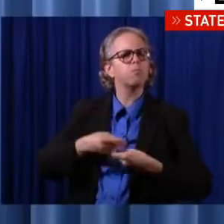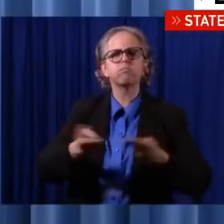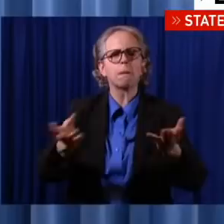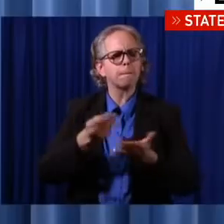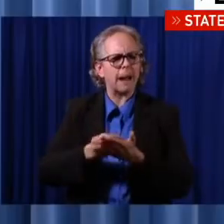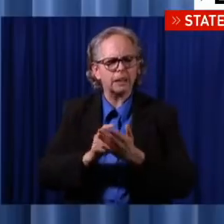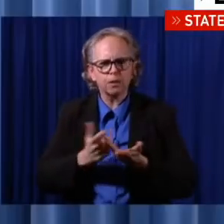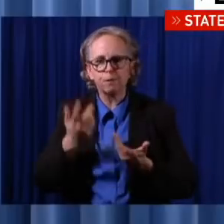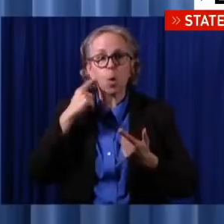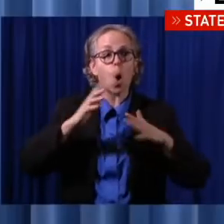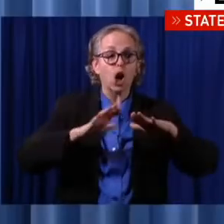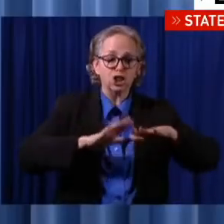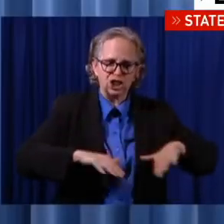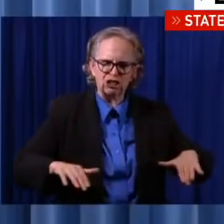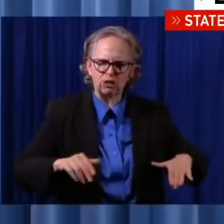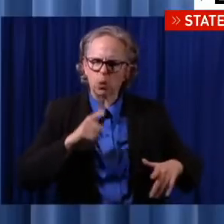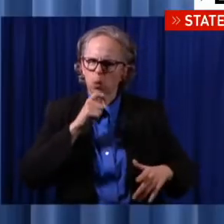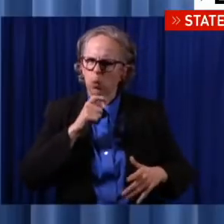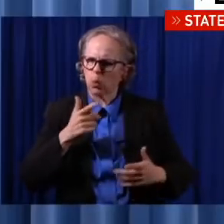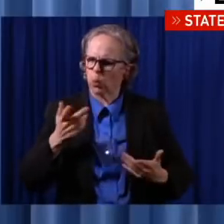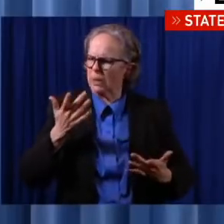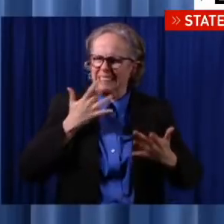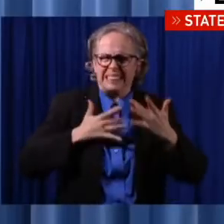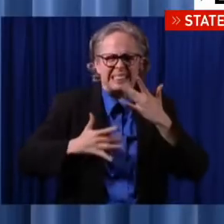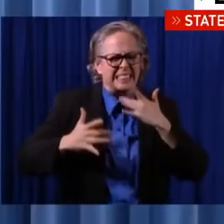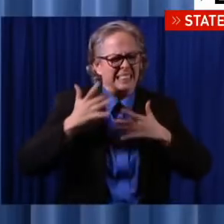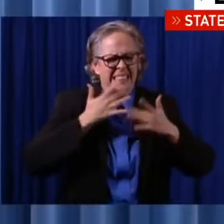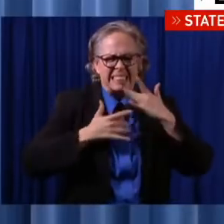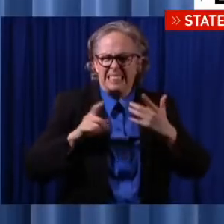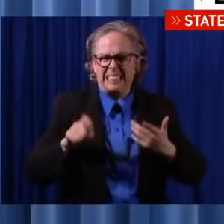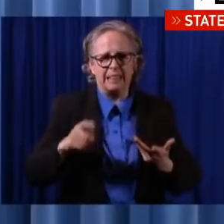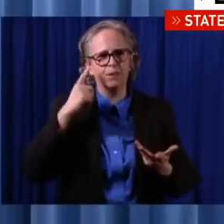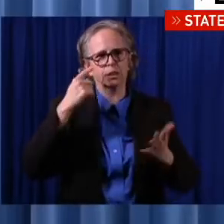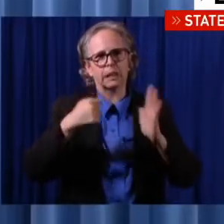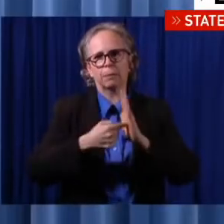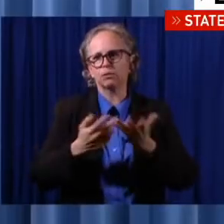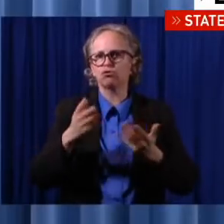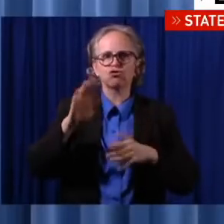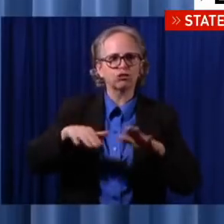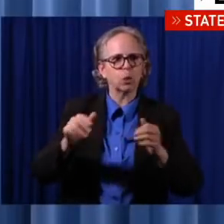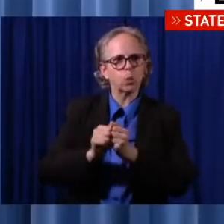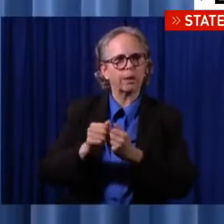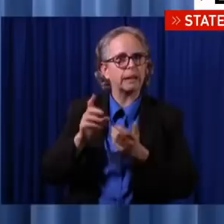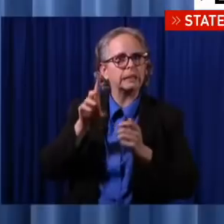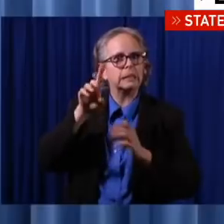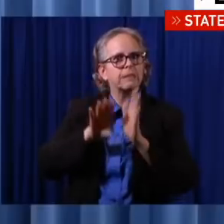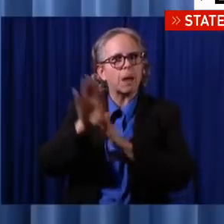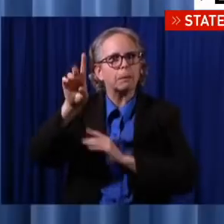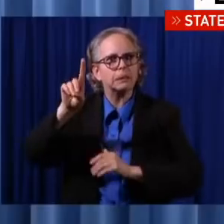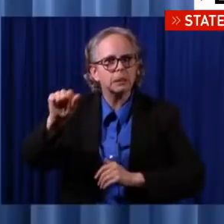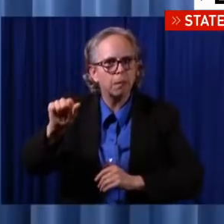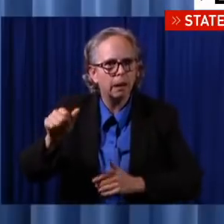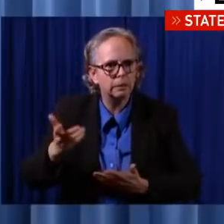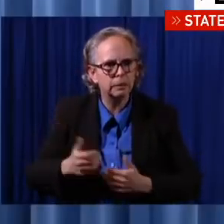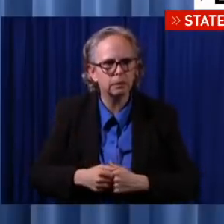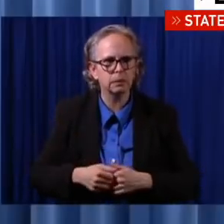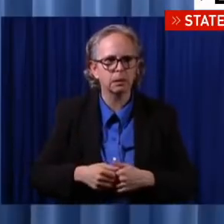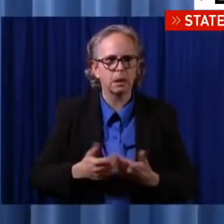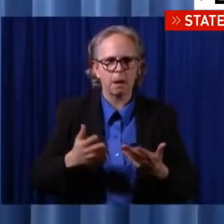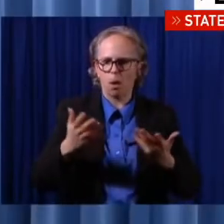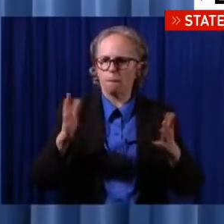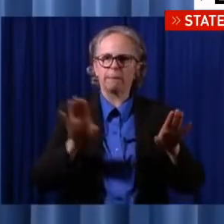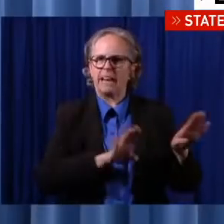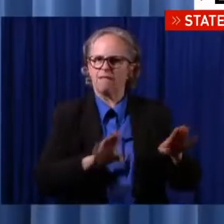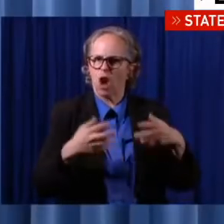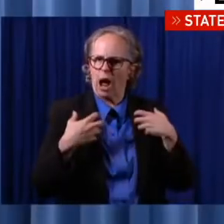from many different agencies, such as developmental disabilities, child welfare, juvenile justice, behavioral health. These children many